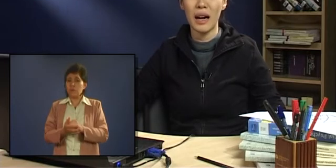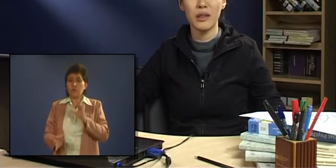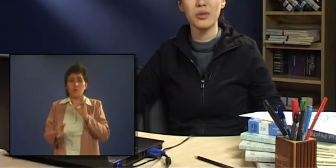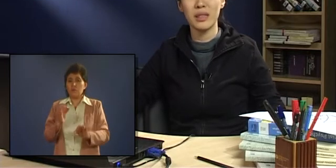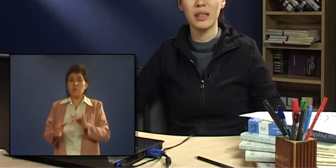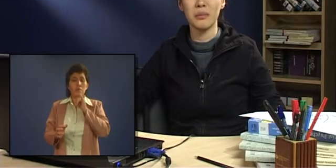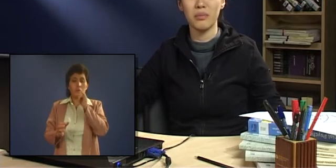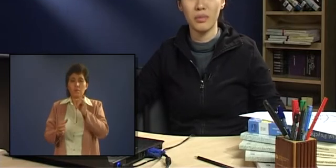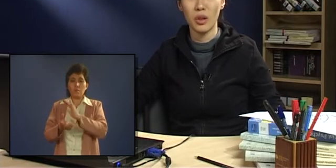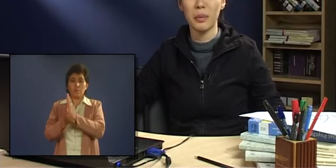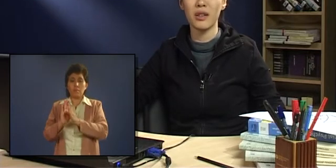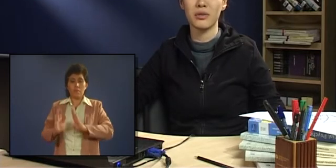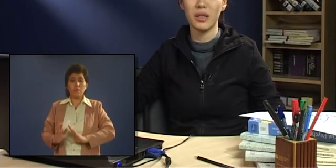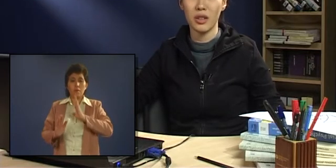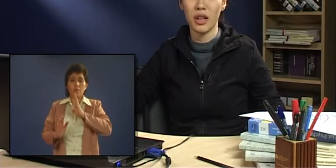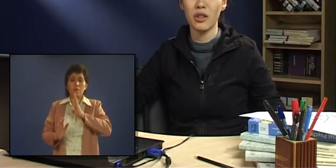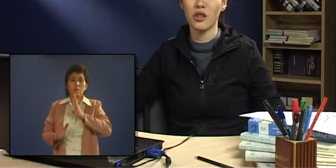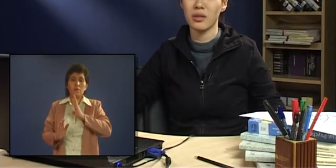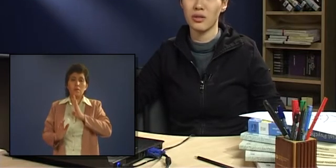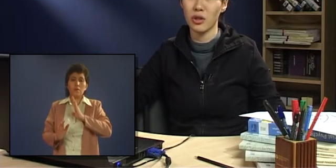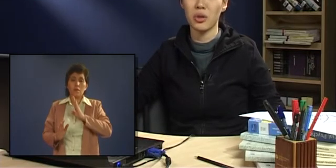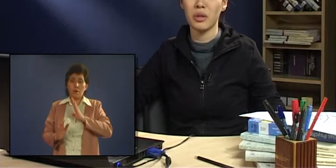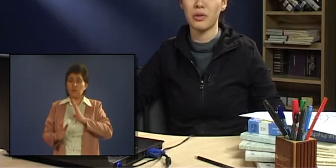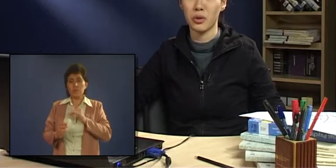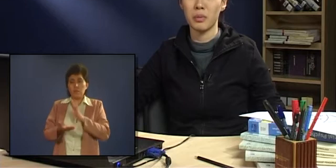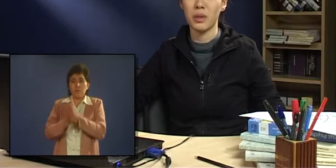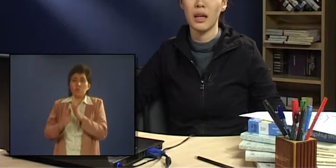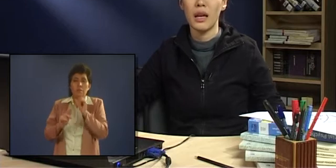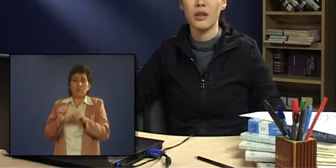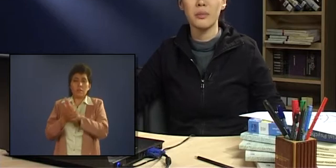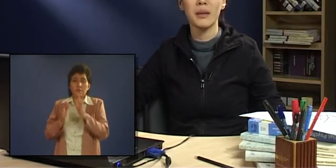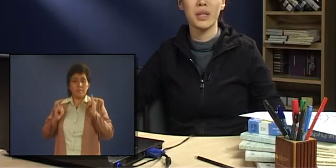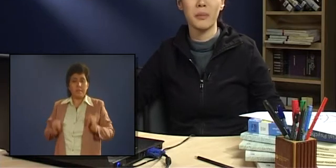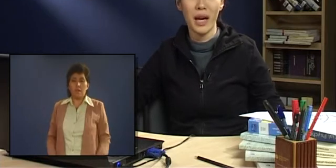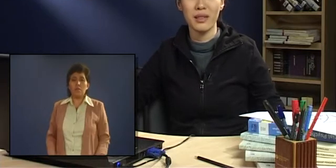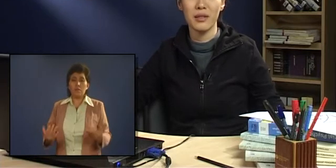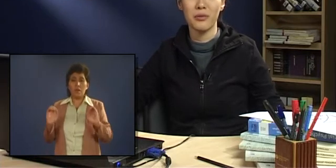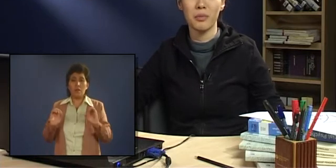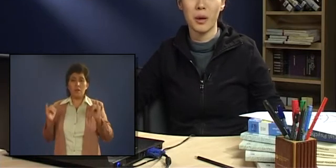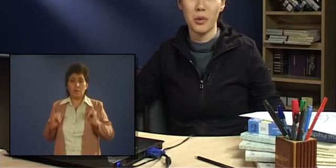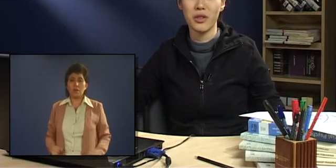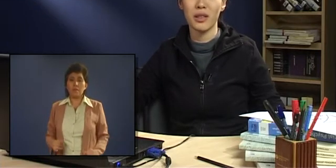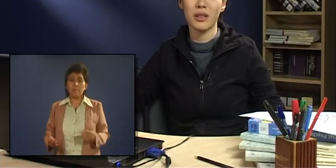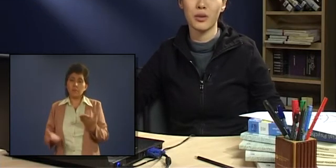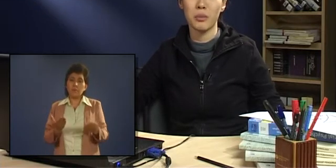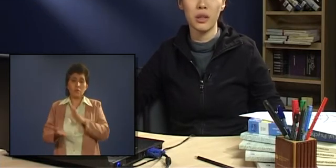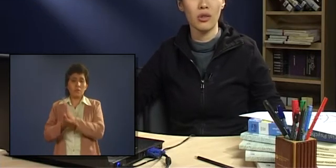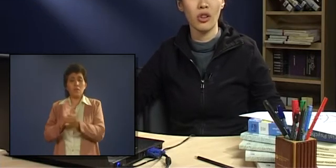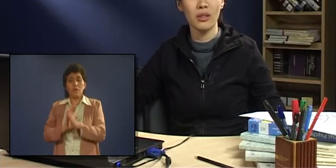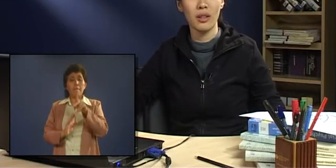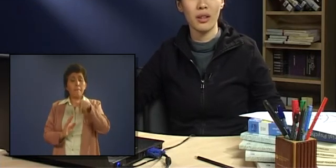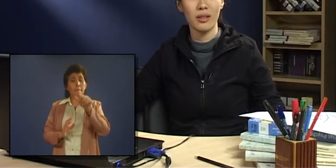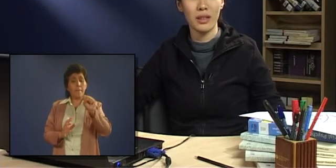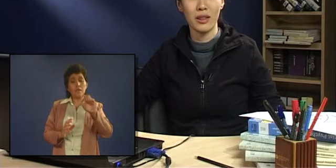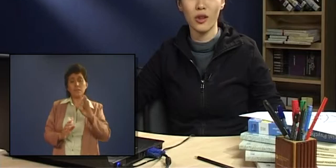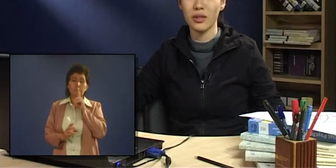one, I don't see that you're part of it, okay? You're not so of a group. You might be the passive person in the group, but